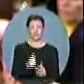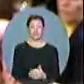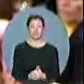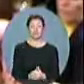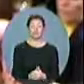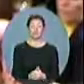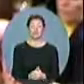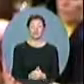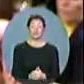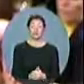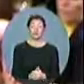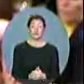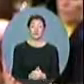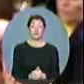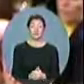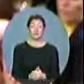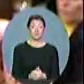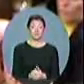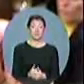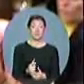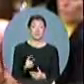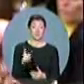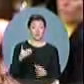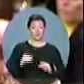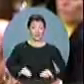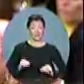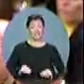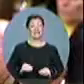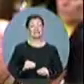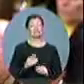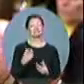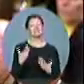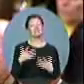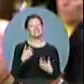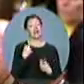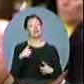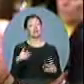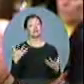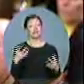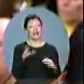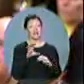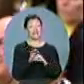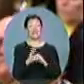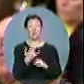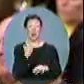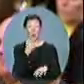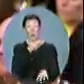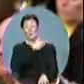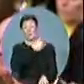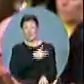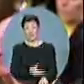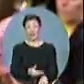over $1 billion in capital commitments to the Asia-Pacific Gateways and Corridors Fund.